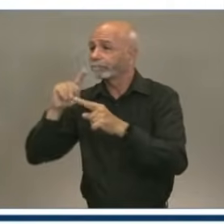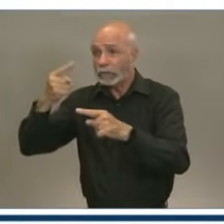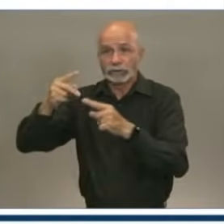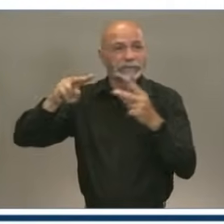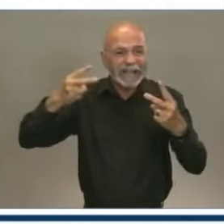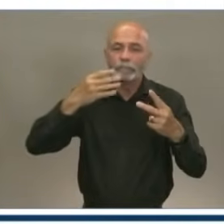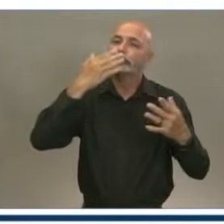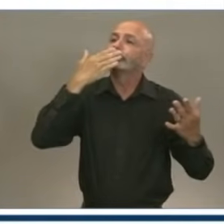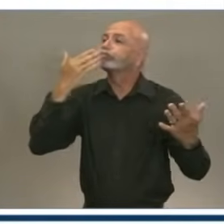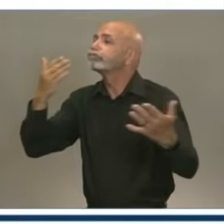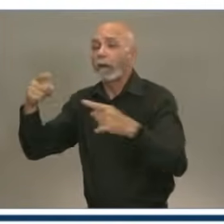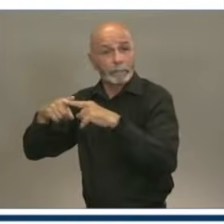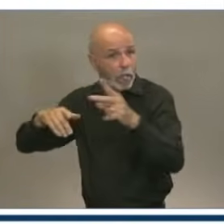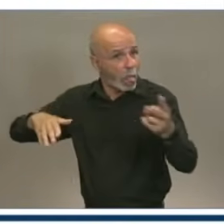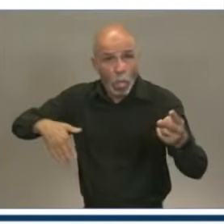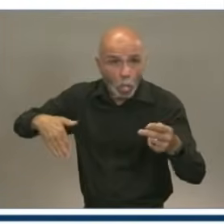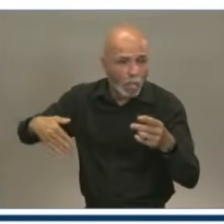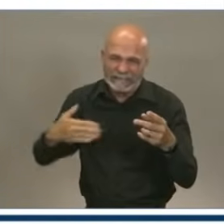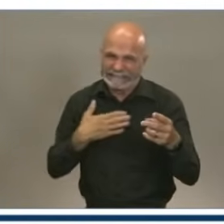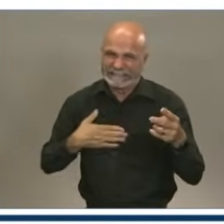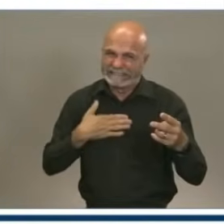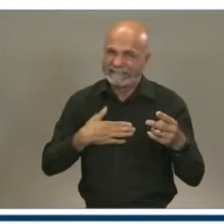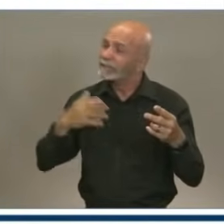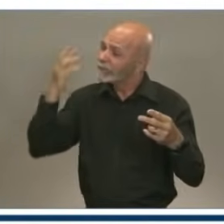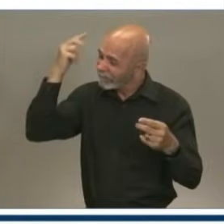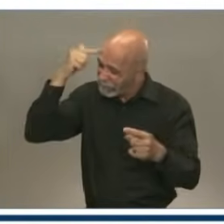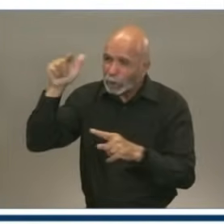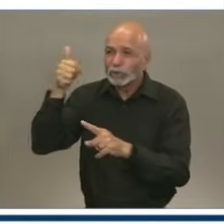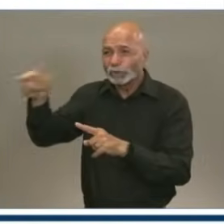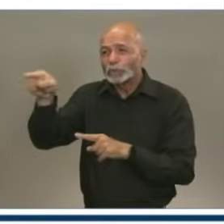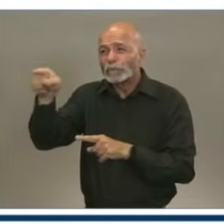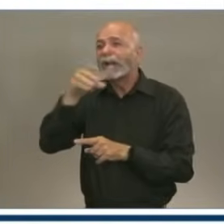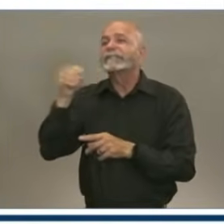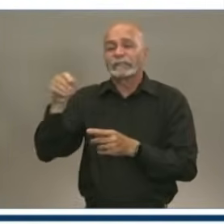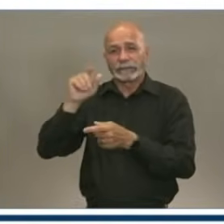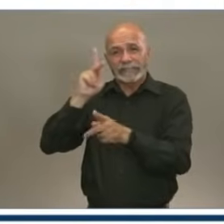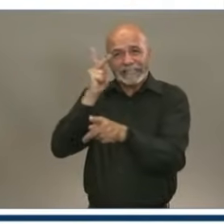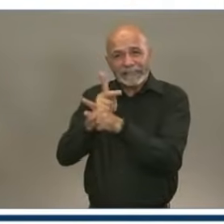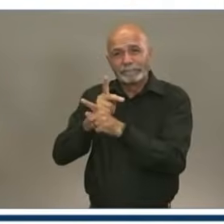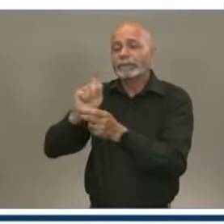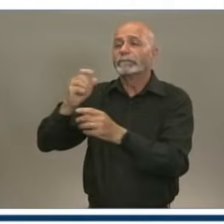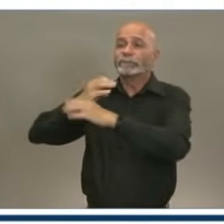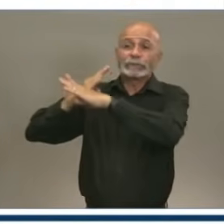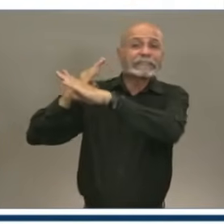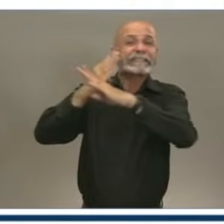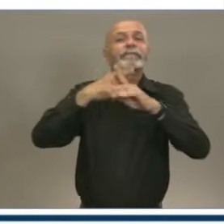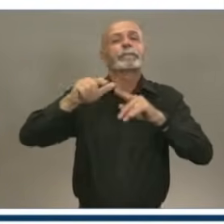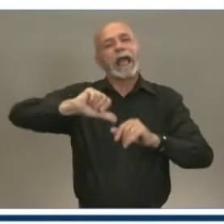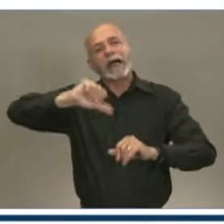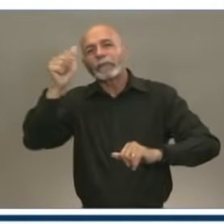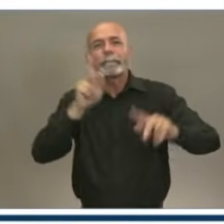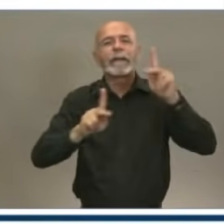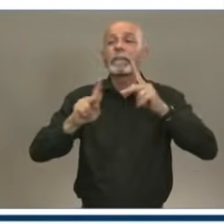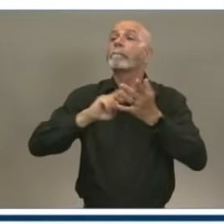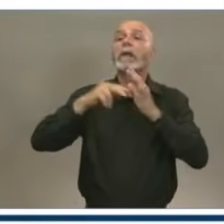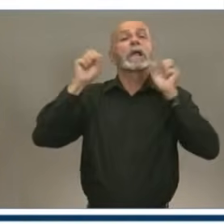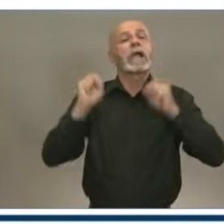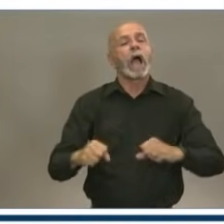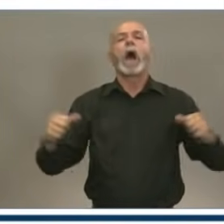fellow Nova Scotians, and allow all of us to start living more freely and openly with COVID-19 as soon as we can.